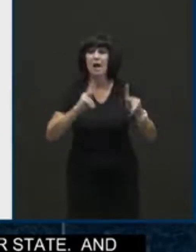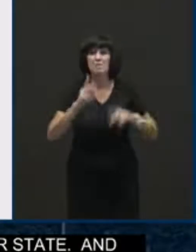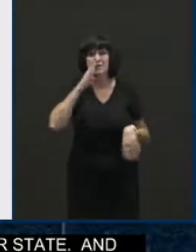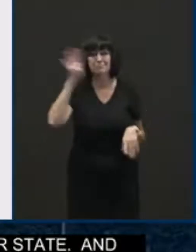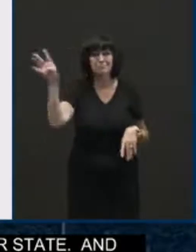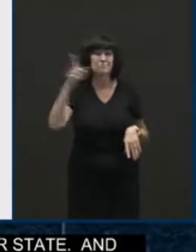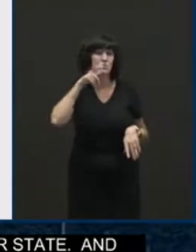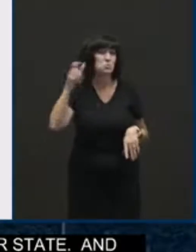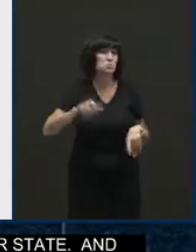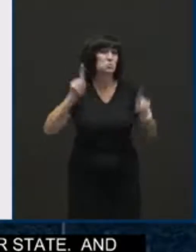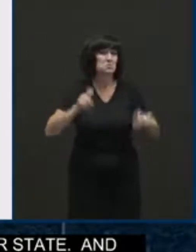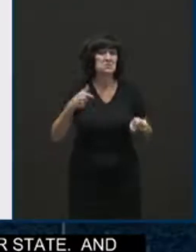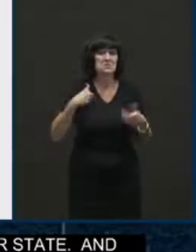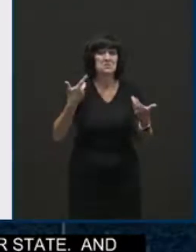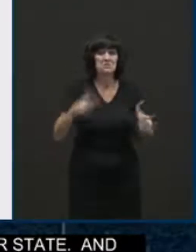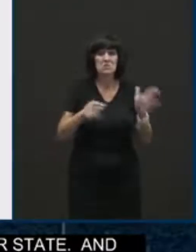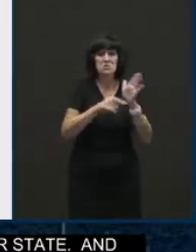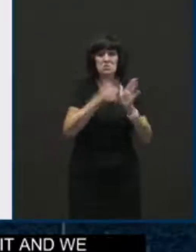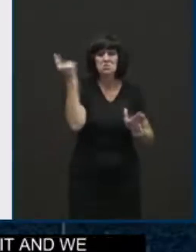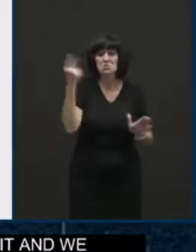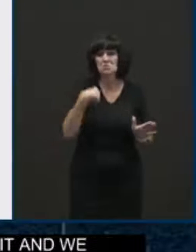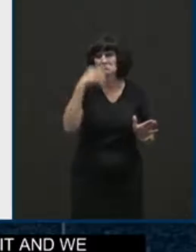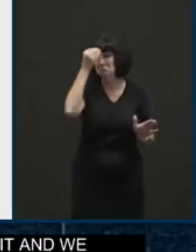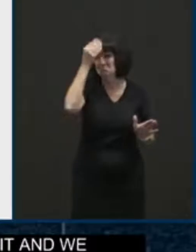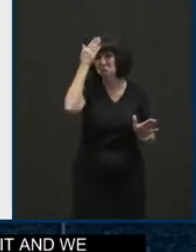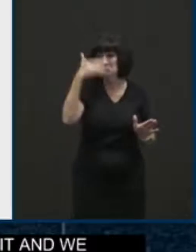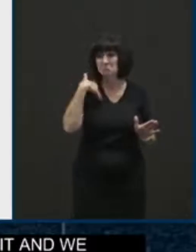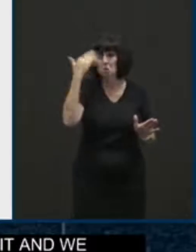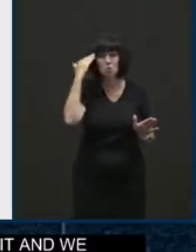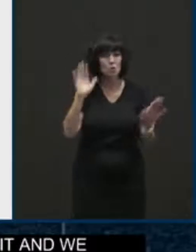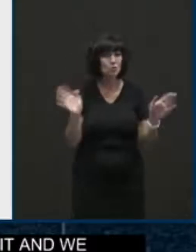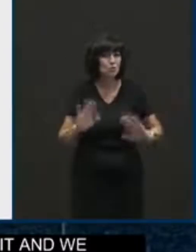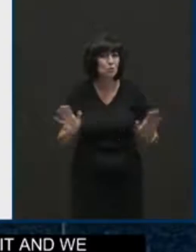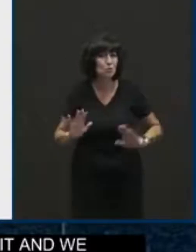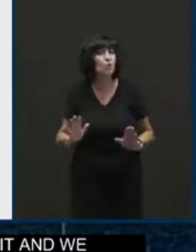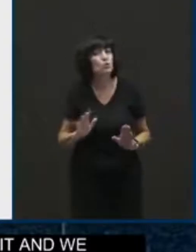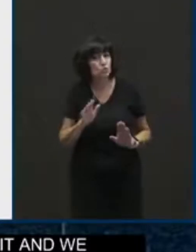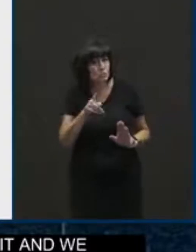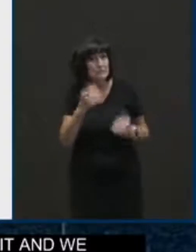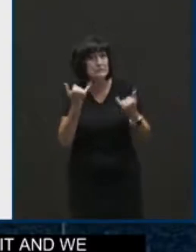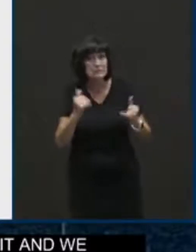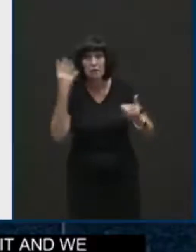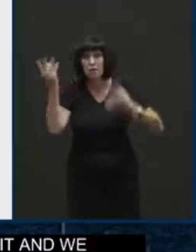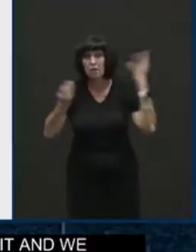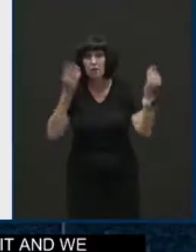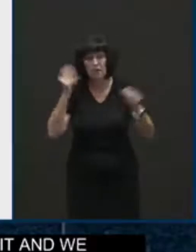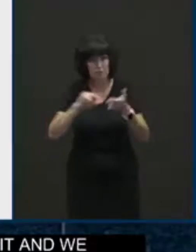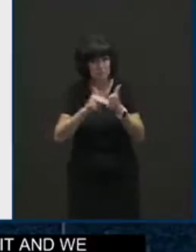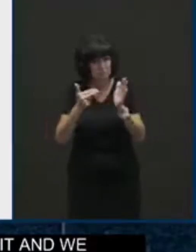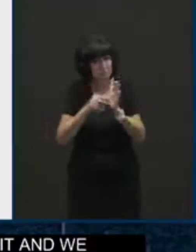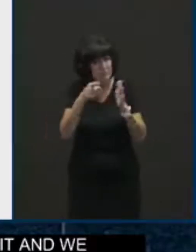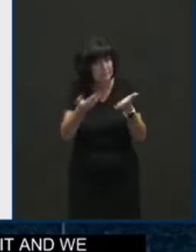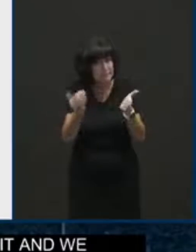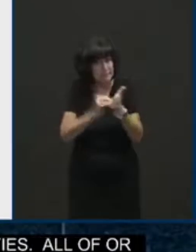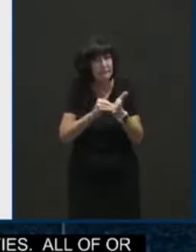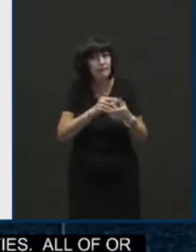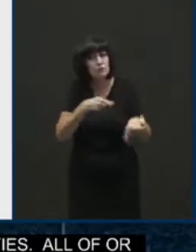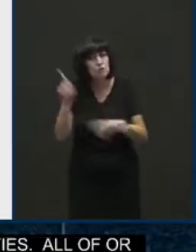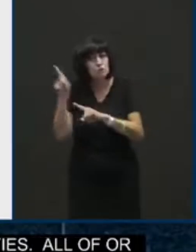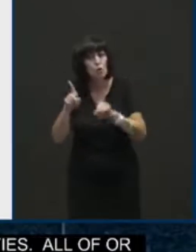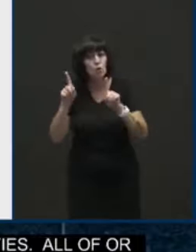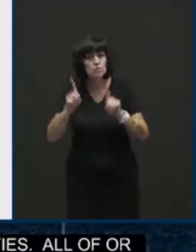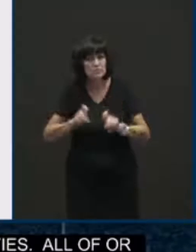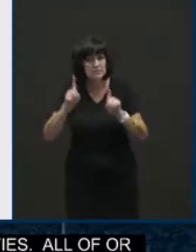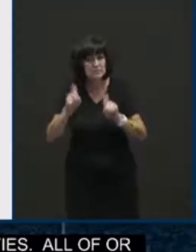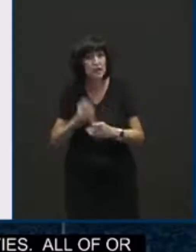word out in all these communities. All our partners, we're really challenging them to get the people to the testing sites, and